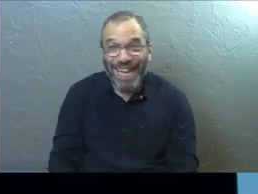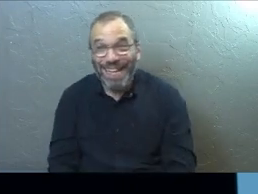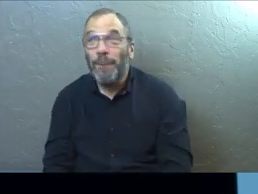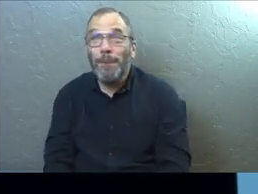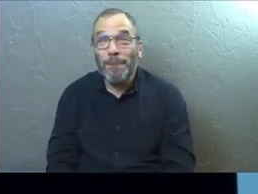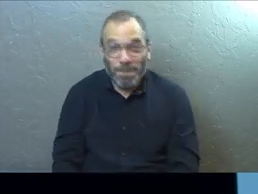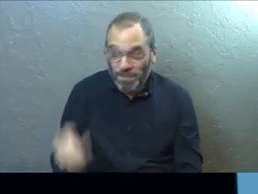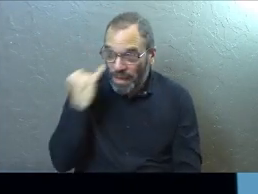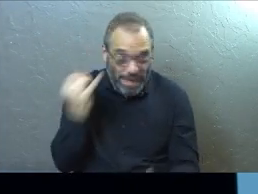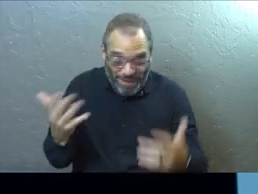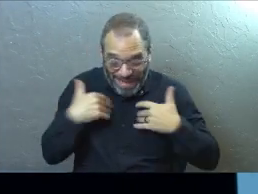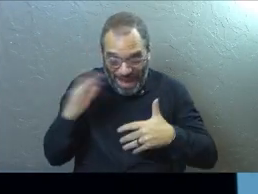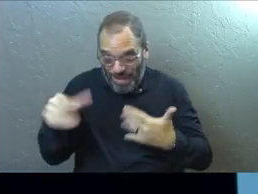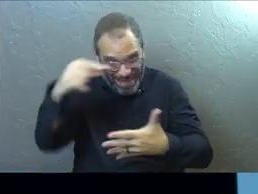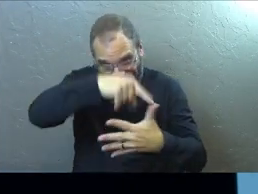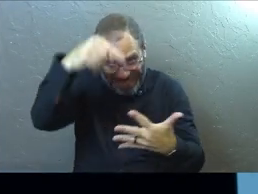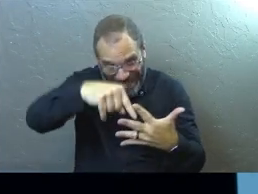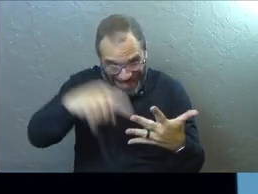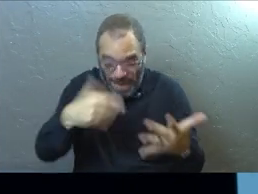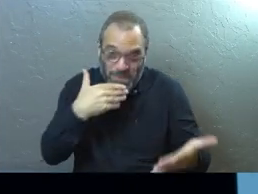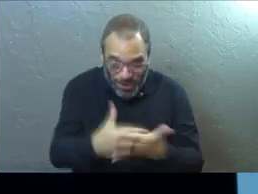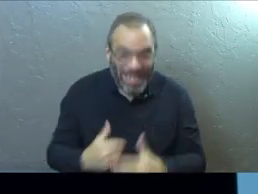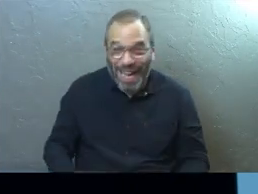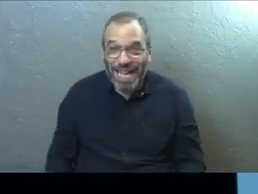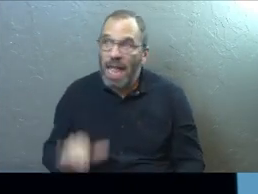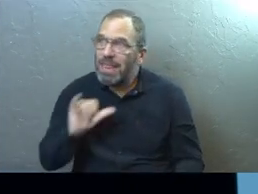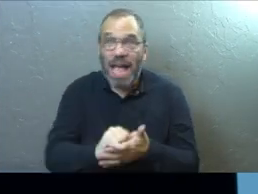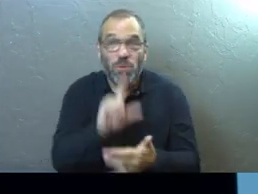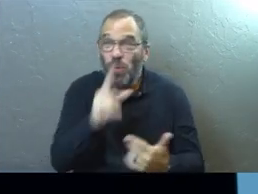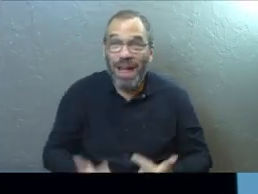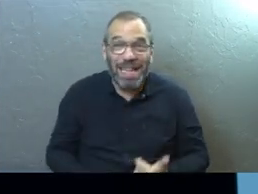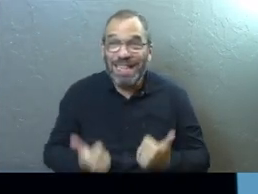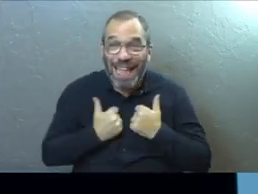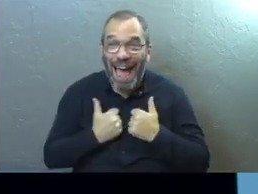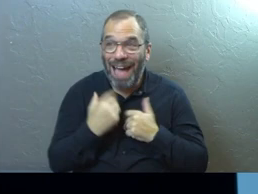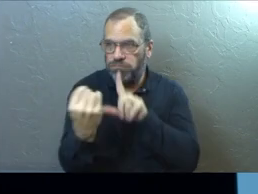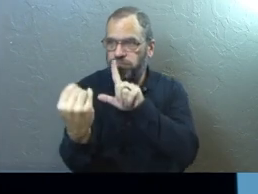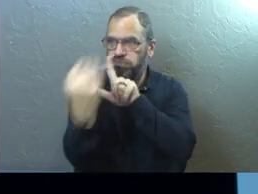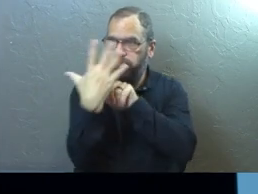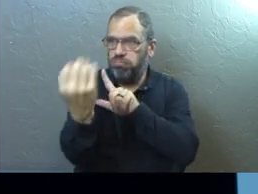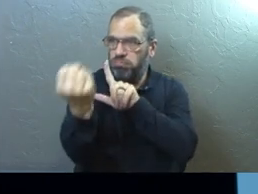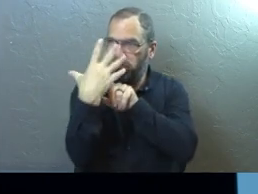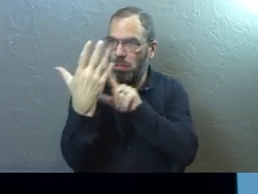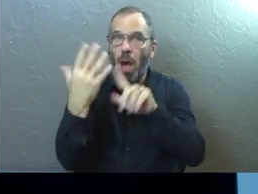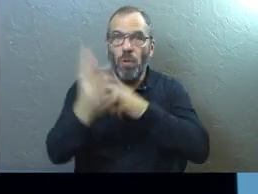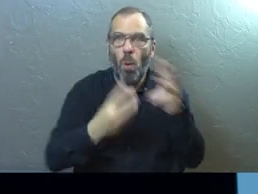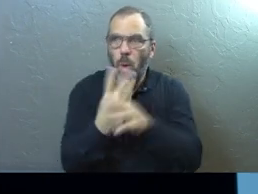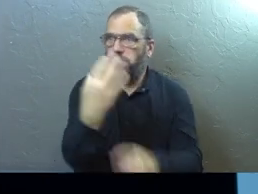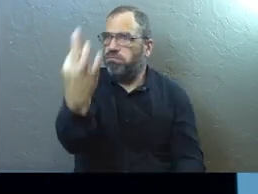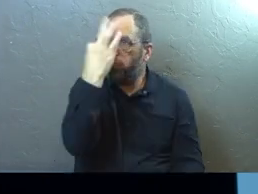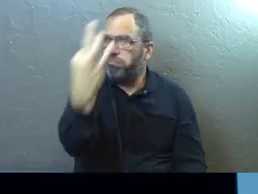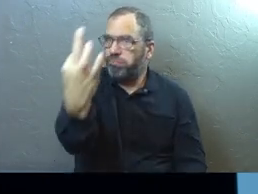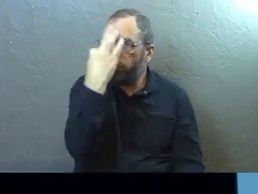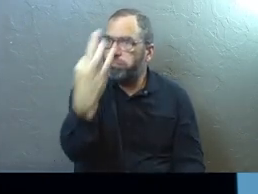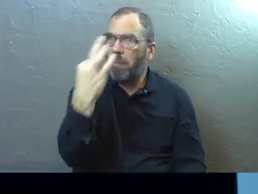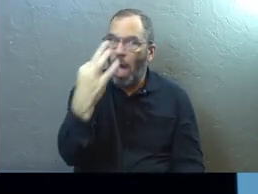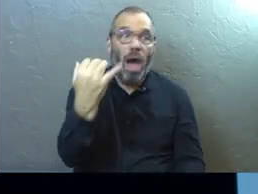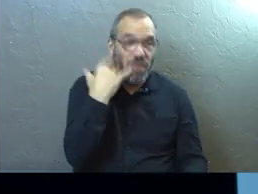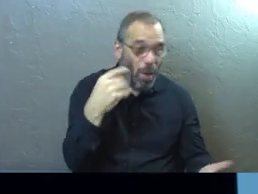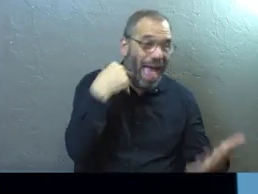it. If I could get this, then I'd be good. And that is the reality that's constantly told to us every single day is if you get this, then you'll be